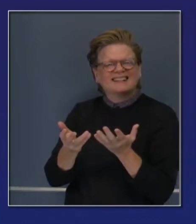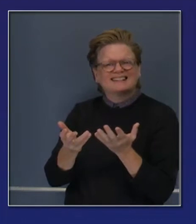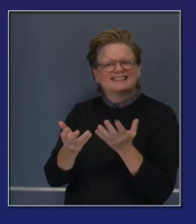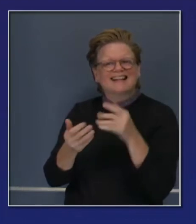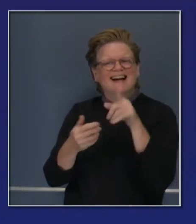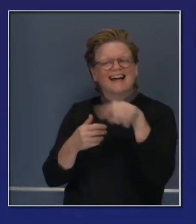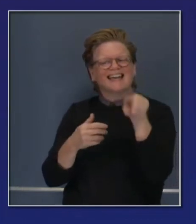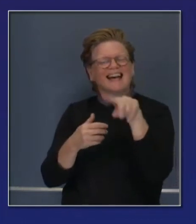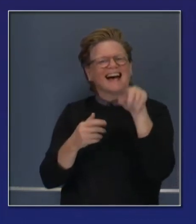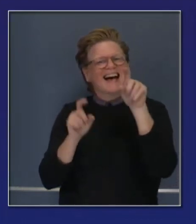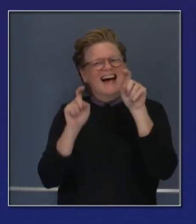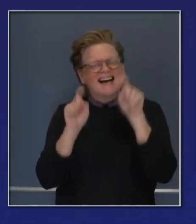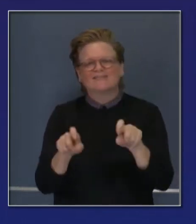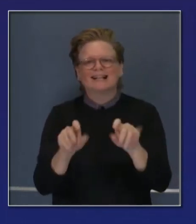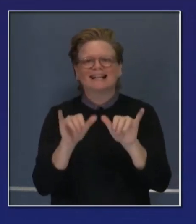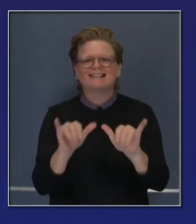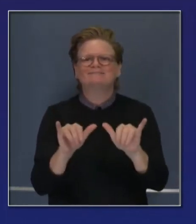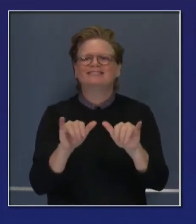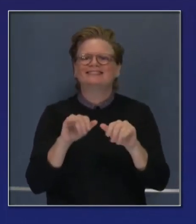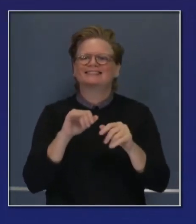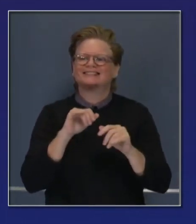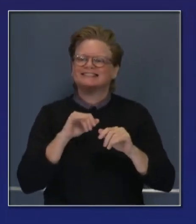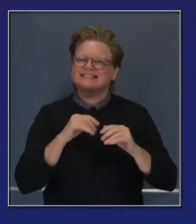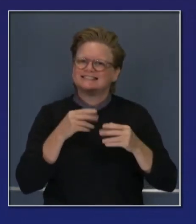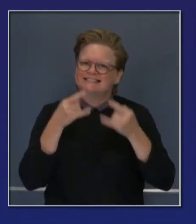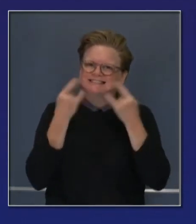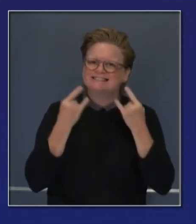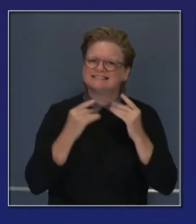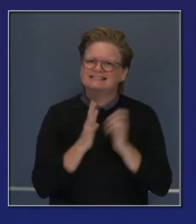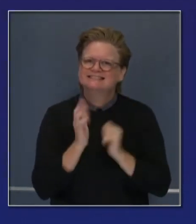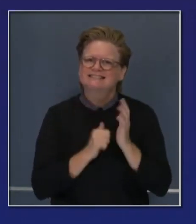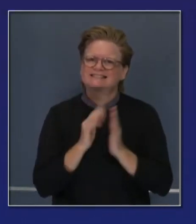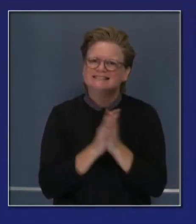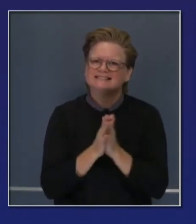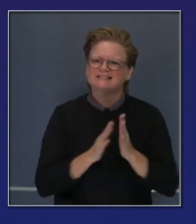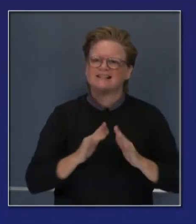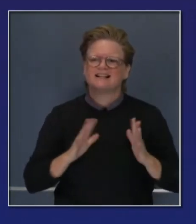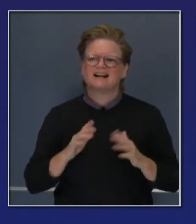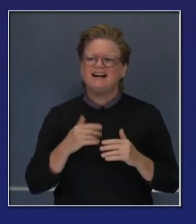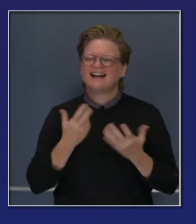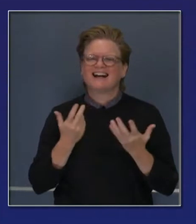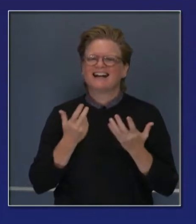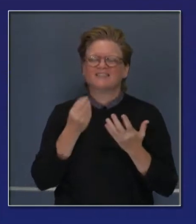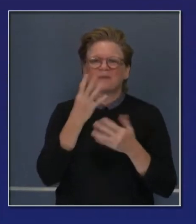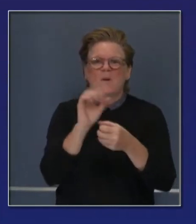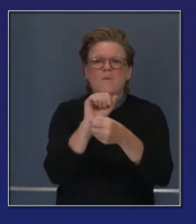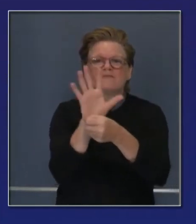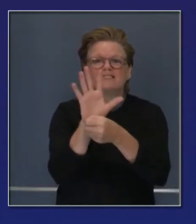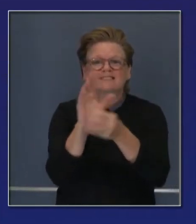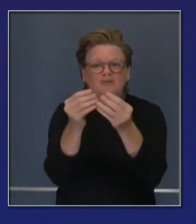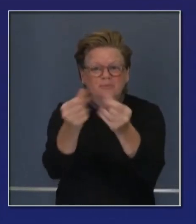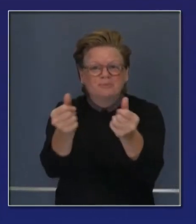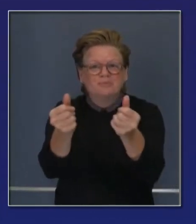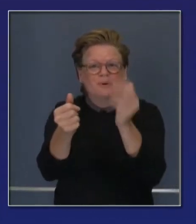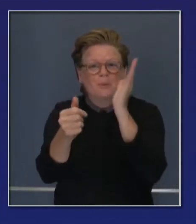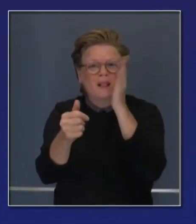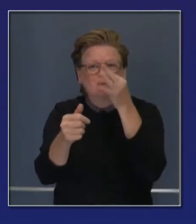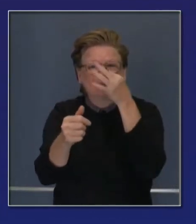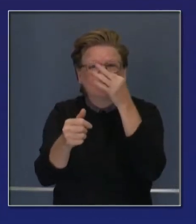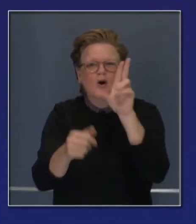again, are just a reminder, this disease has not gone away. COVID is still with us.